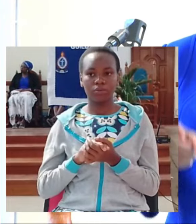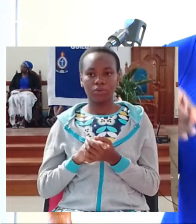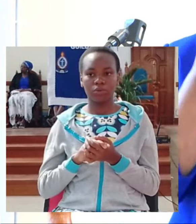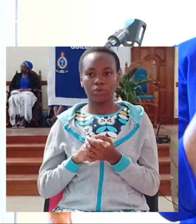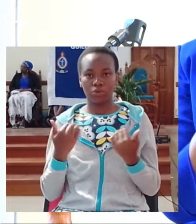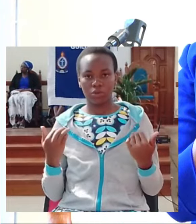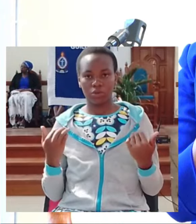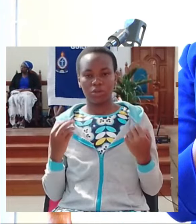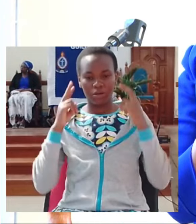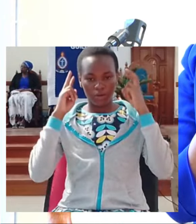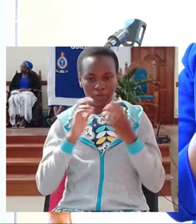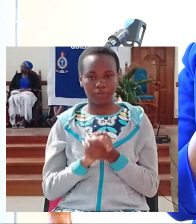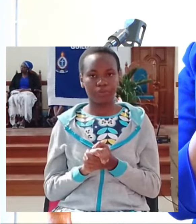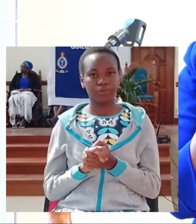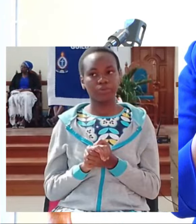children are evil?